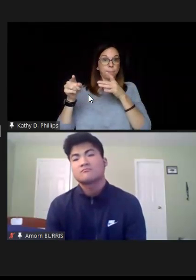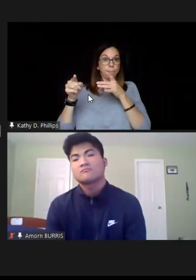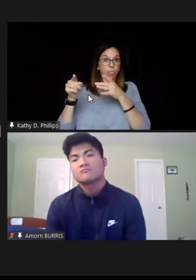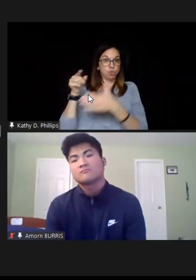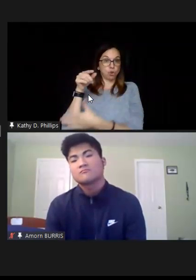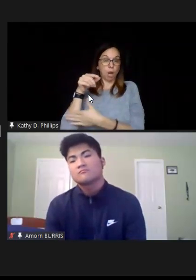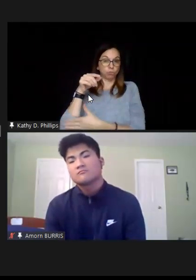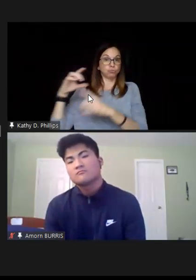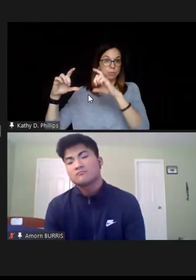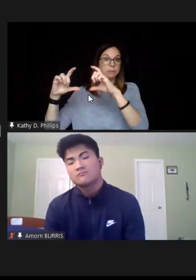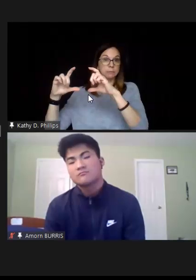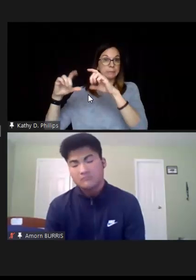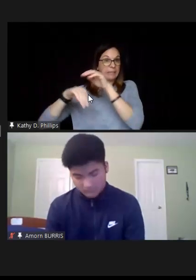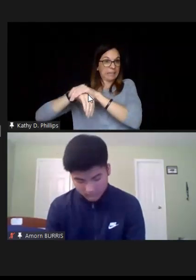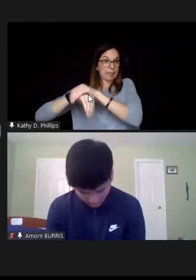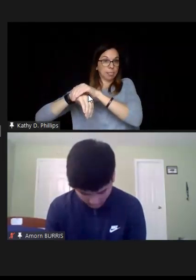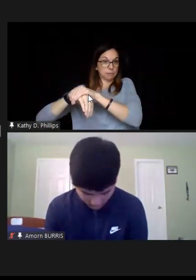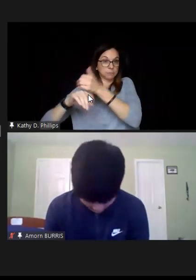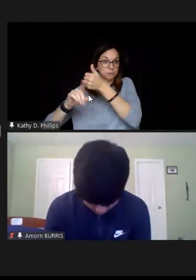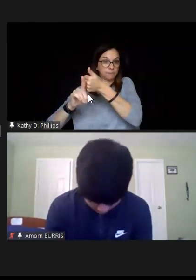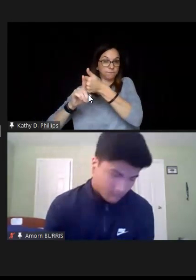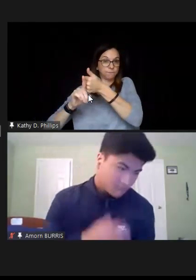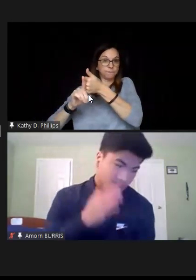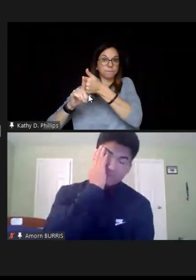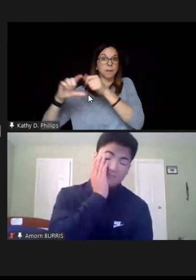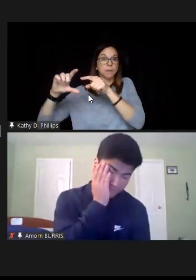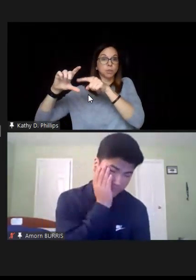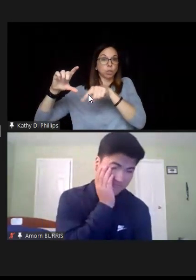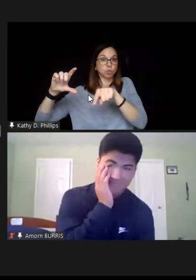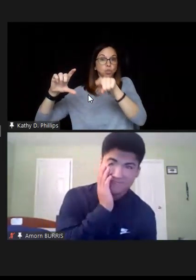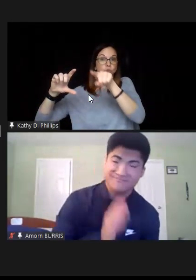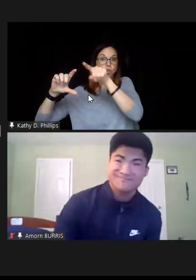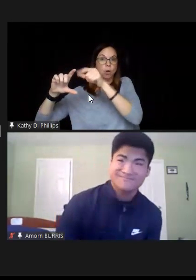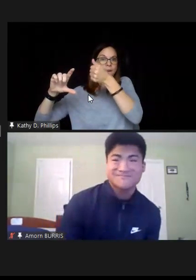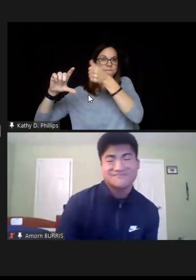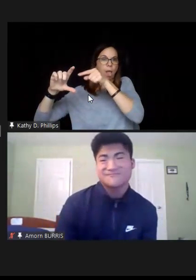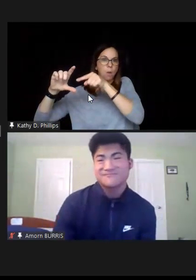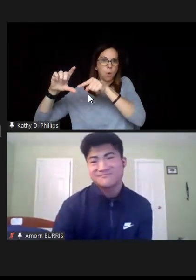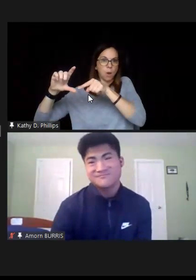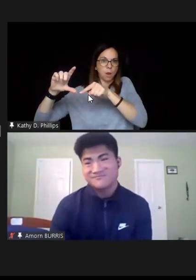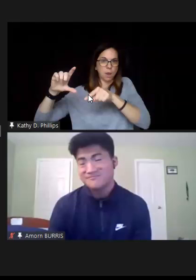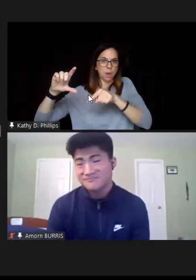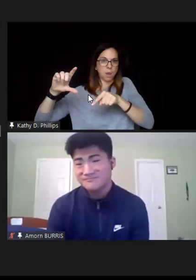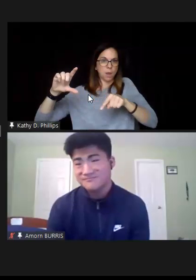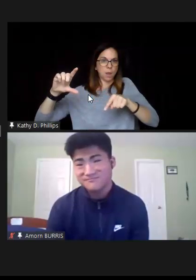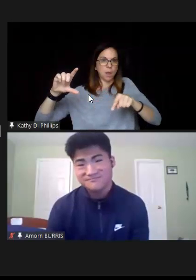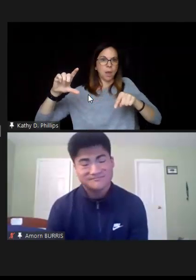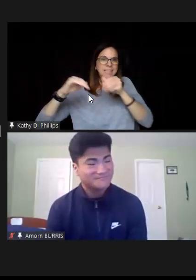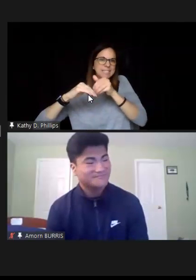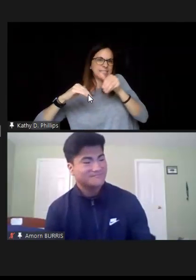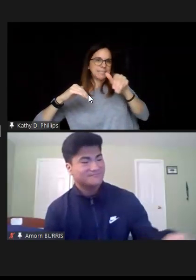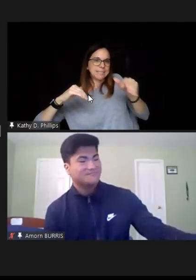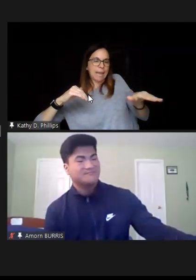country, right, that's England. And so out of the circle here, if we follow it across, England is sending